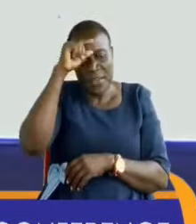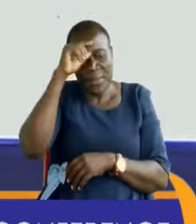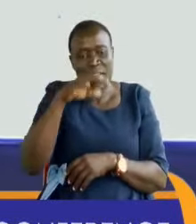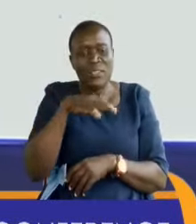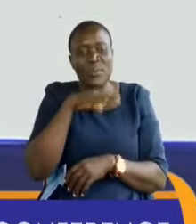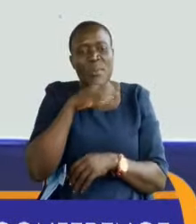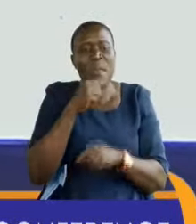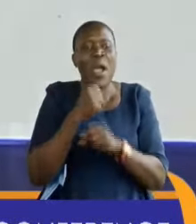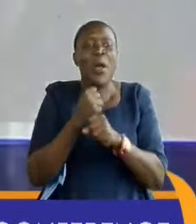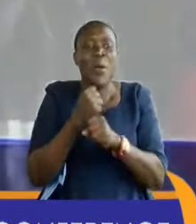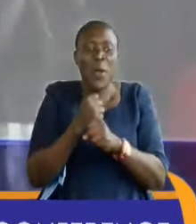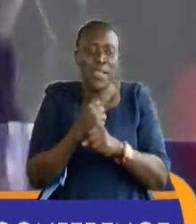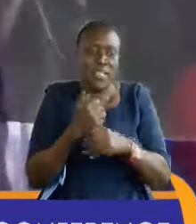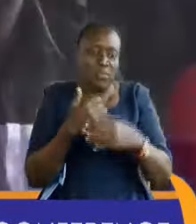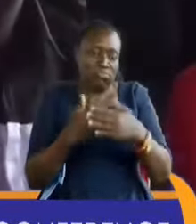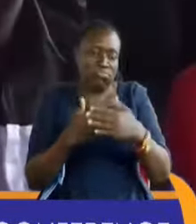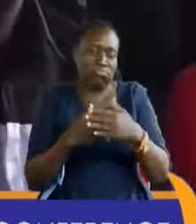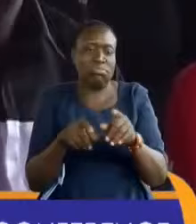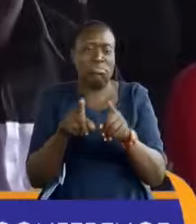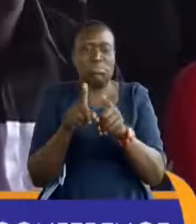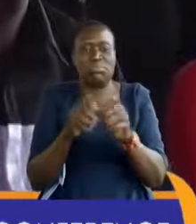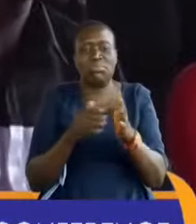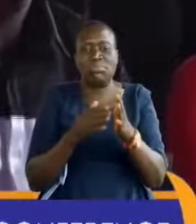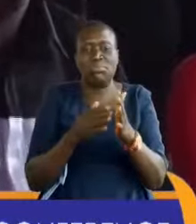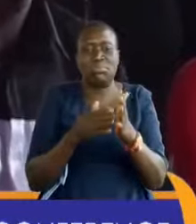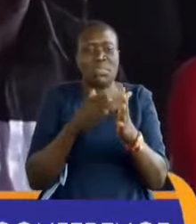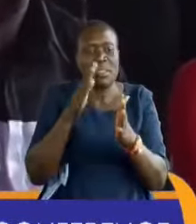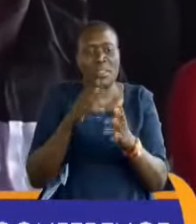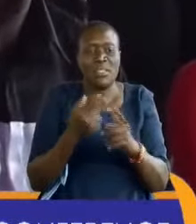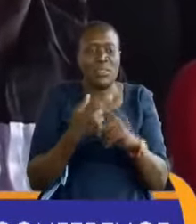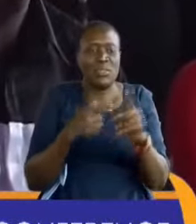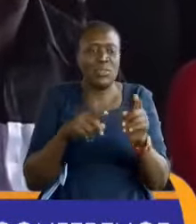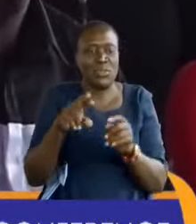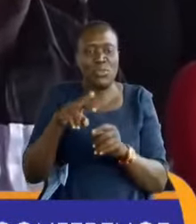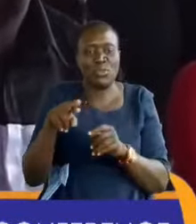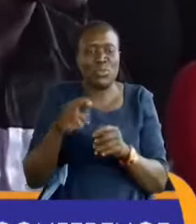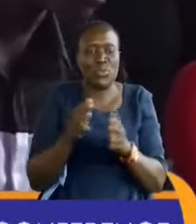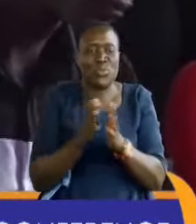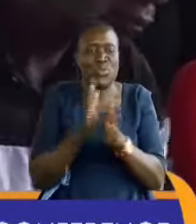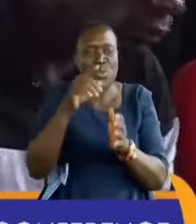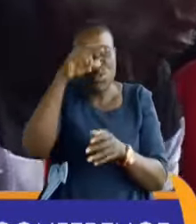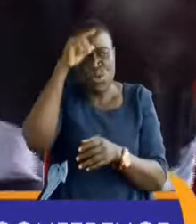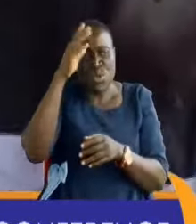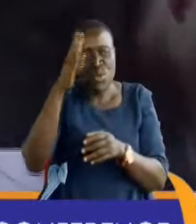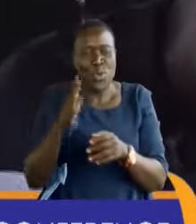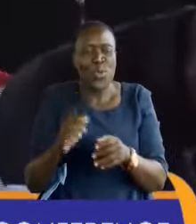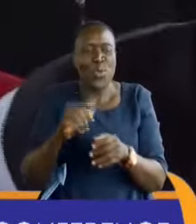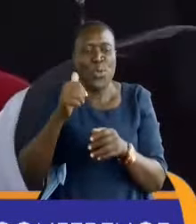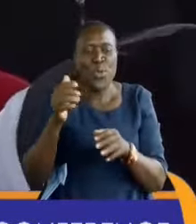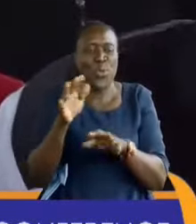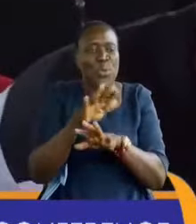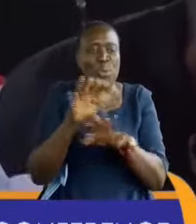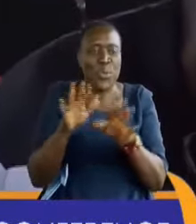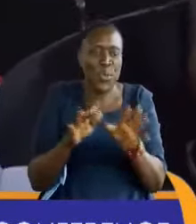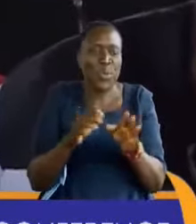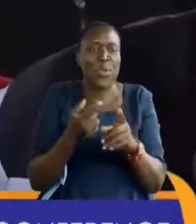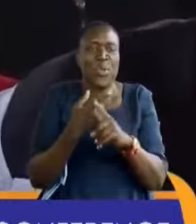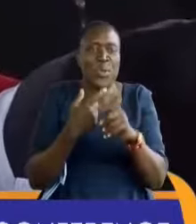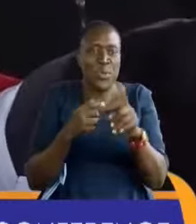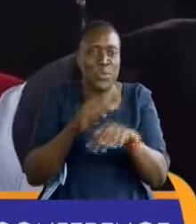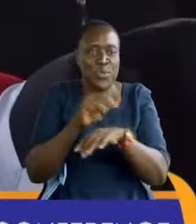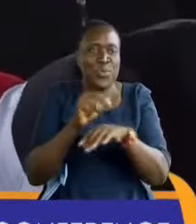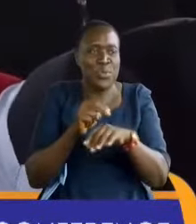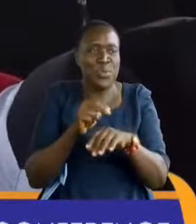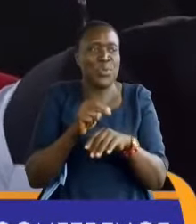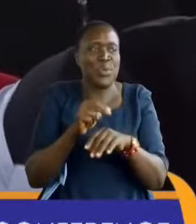are working very tightly as the leadership from the region with the governor, and anything that requires to be leveraged from the national government through